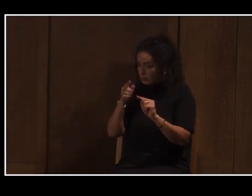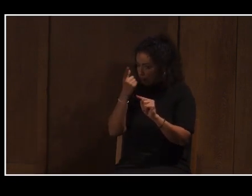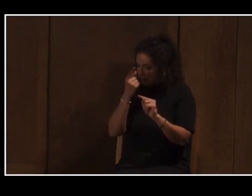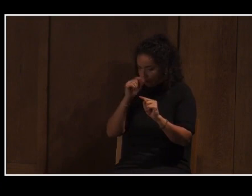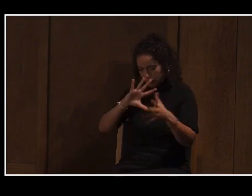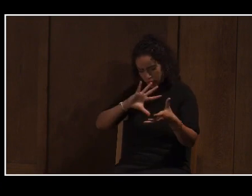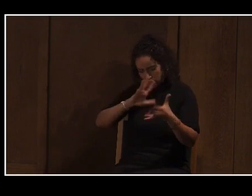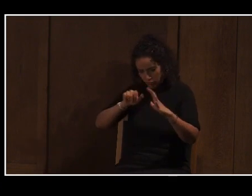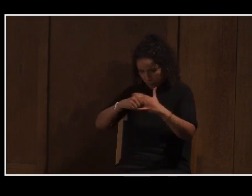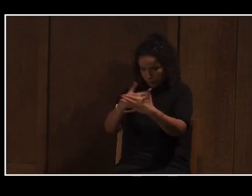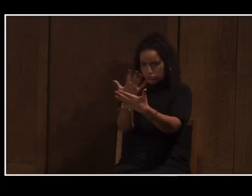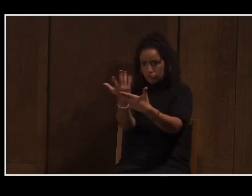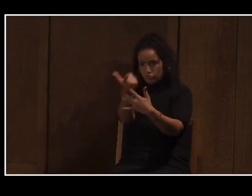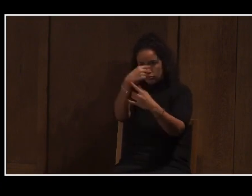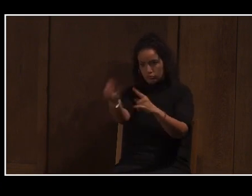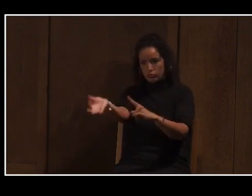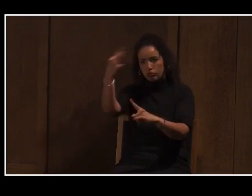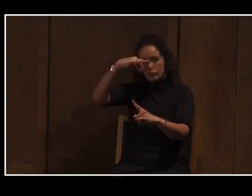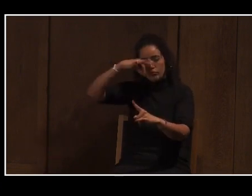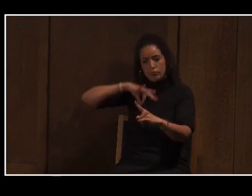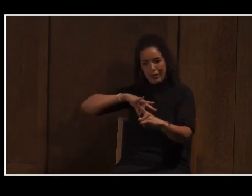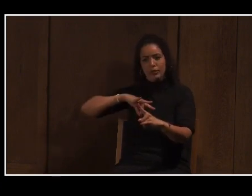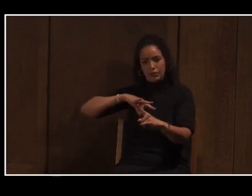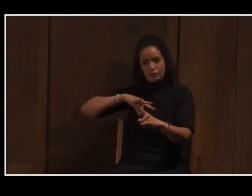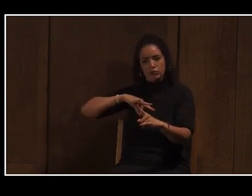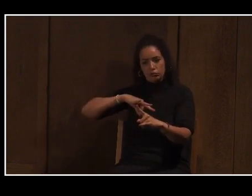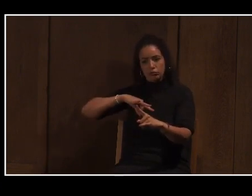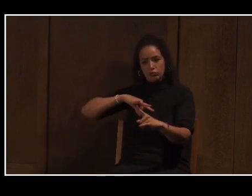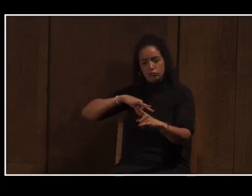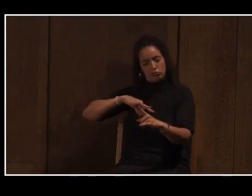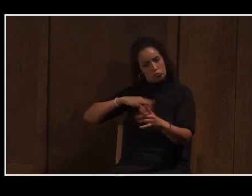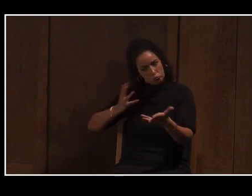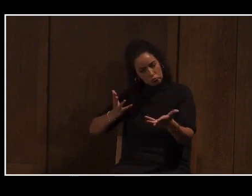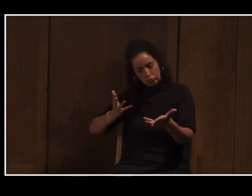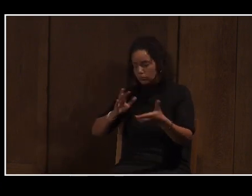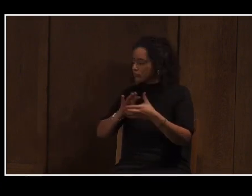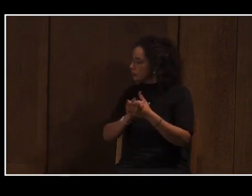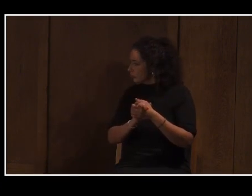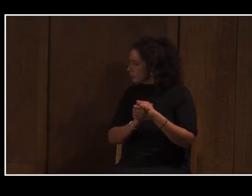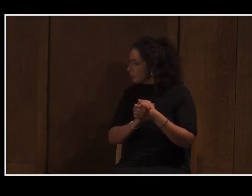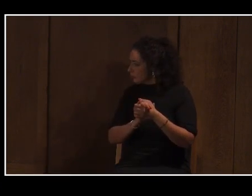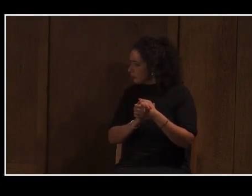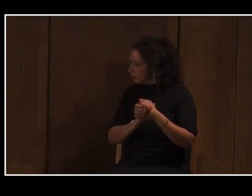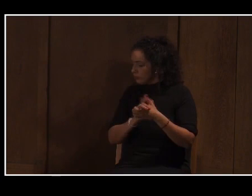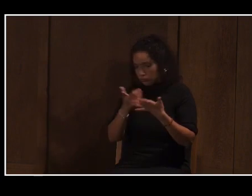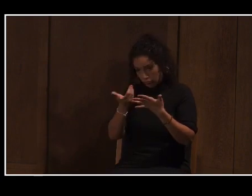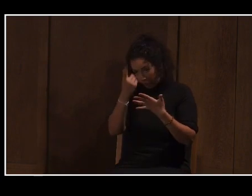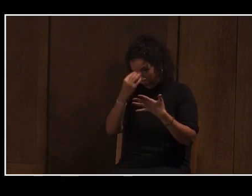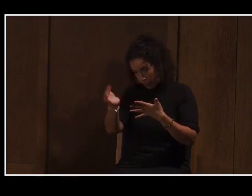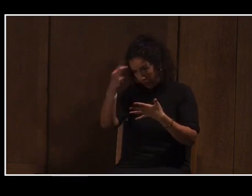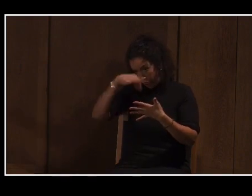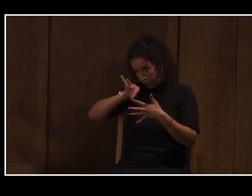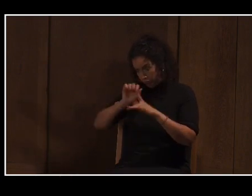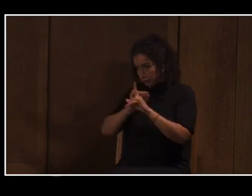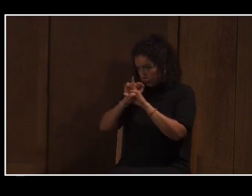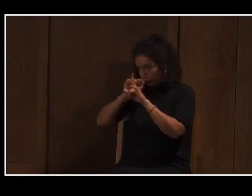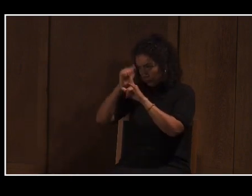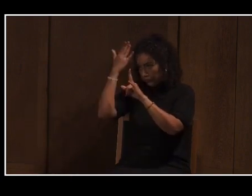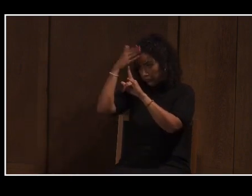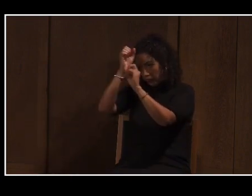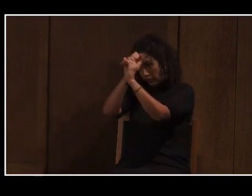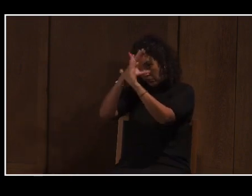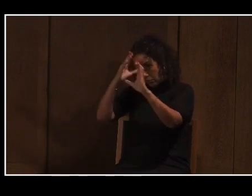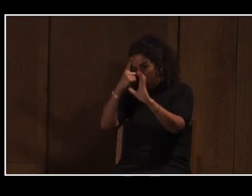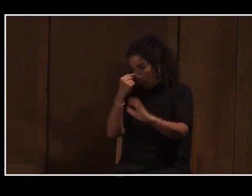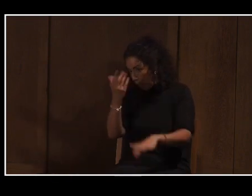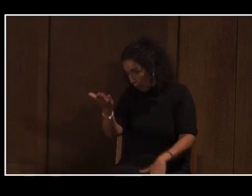of us thinking about this question about, the imagination? I mean, I'm going to leave that one out there,